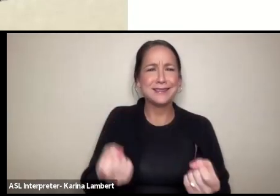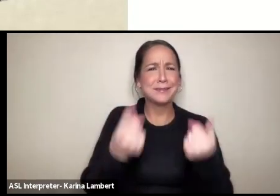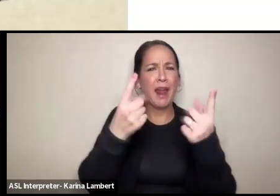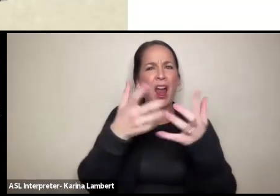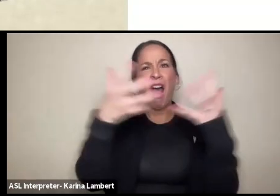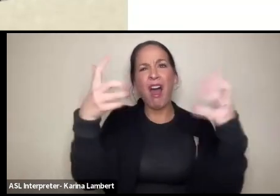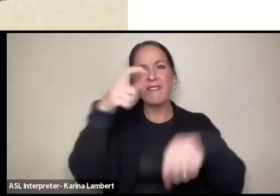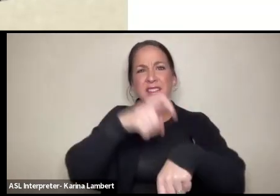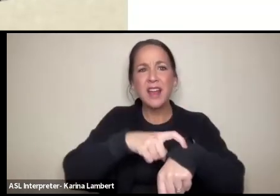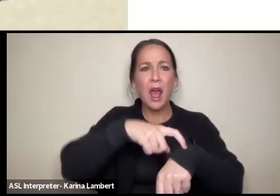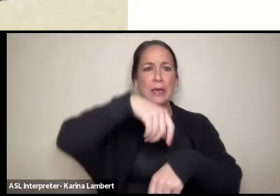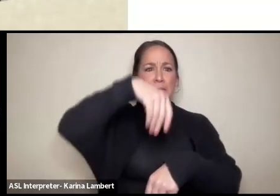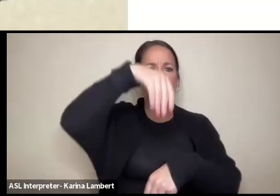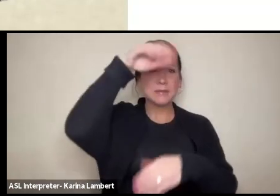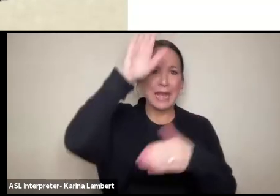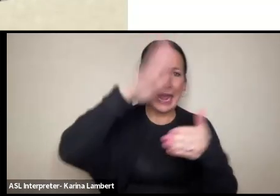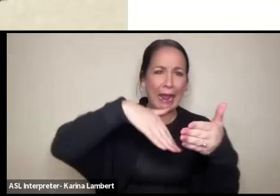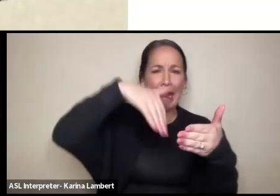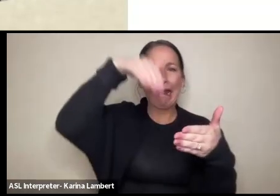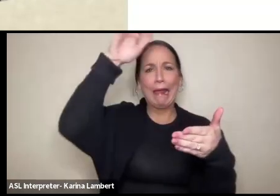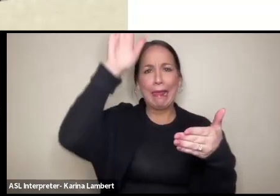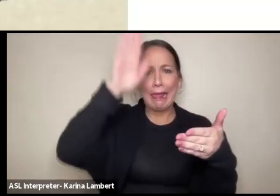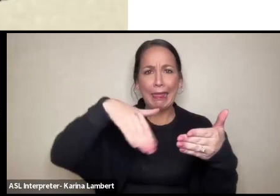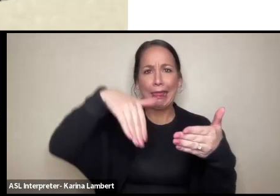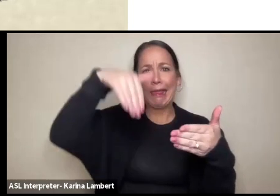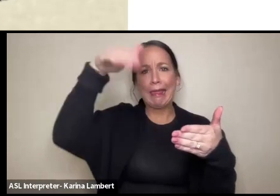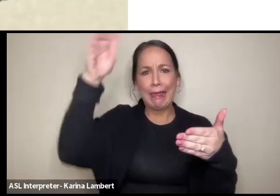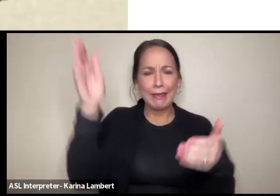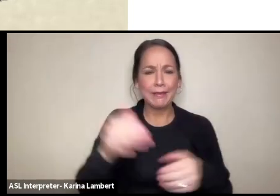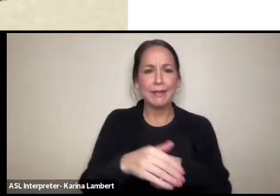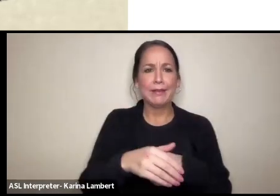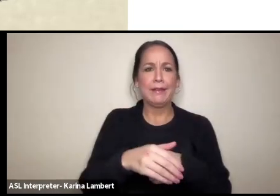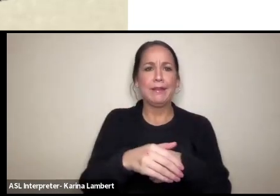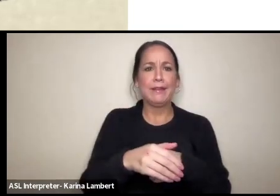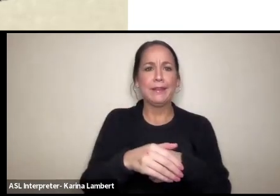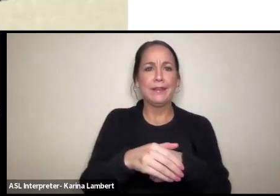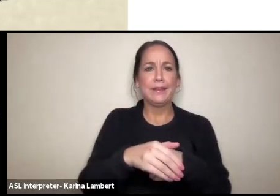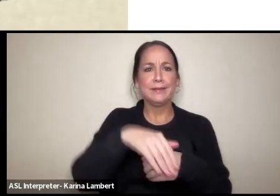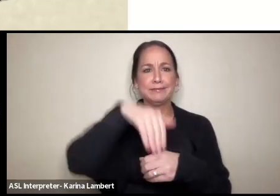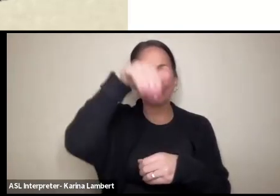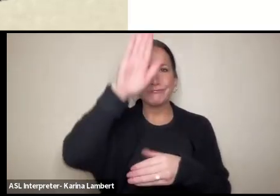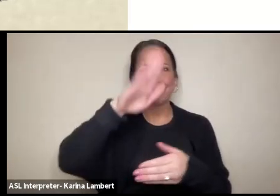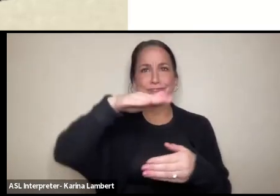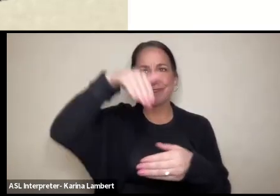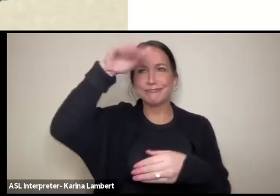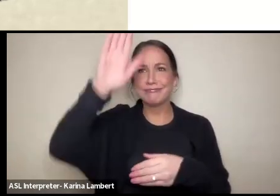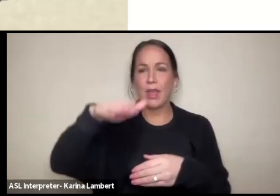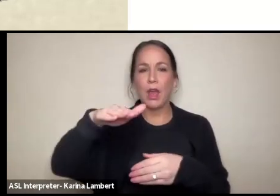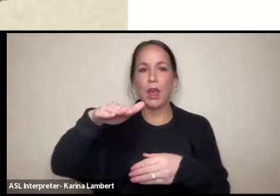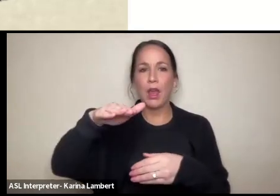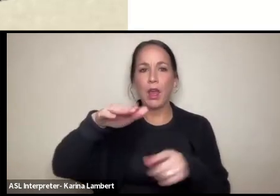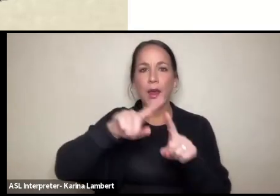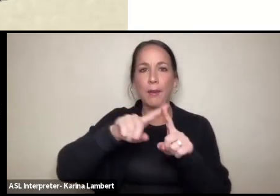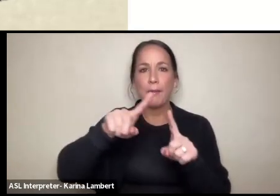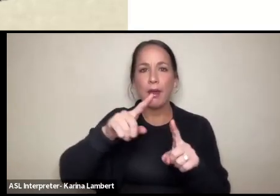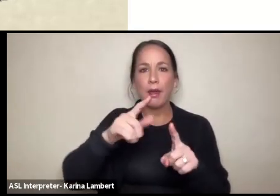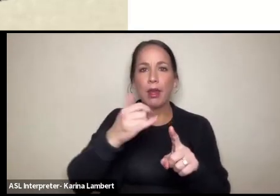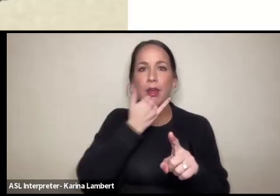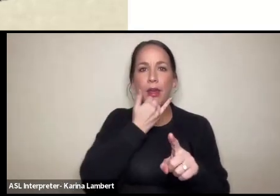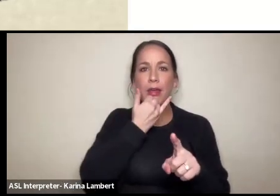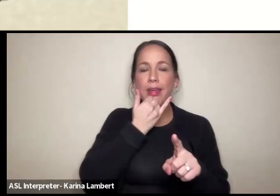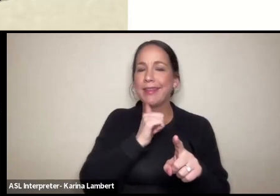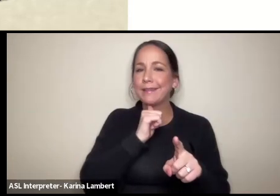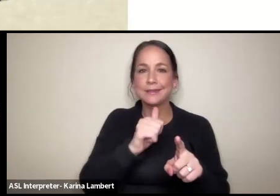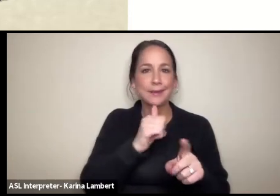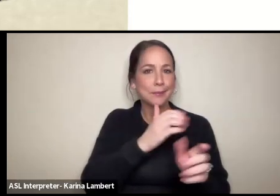time spending or painting the plan ahead that they actually didn't plan